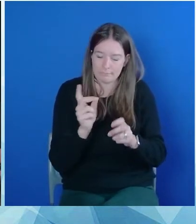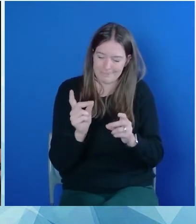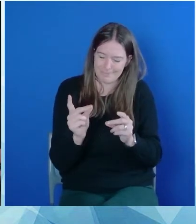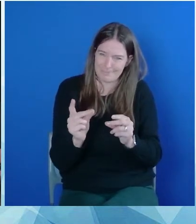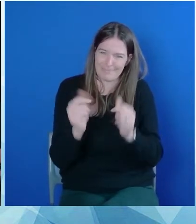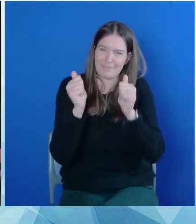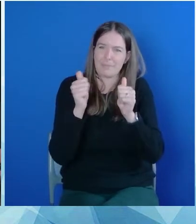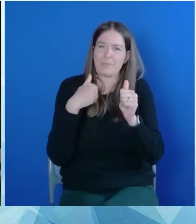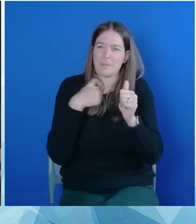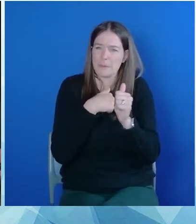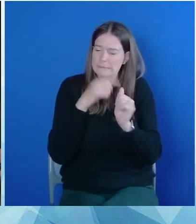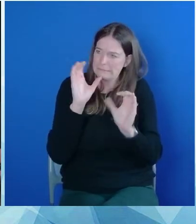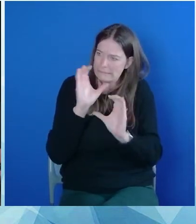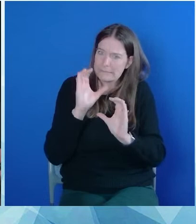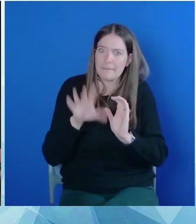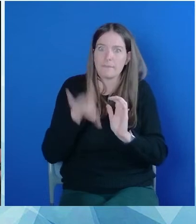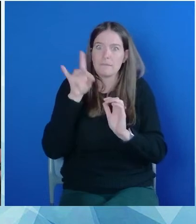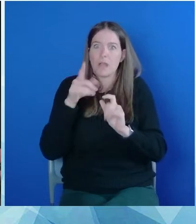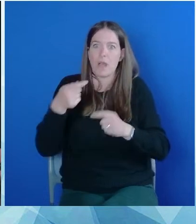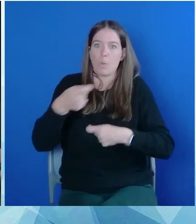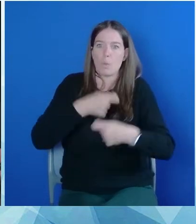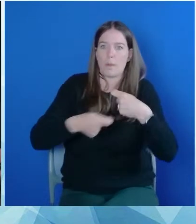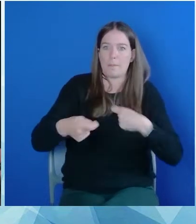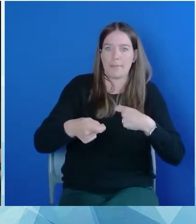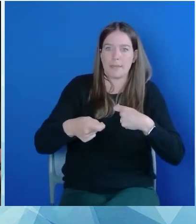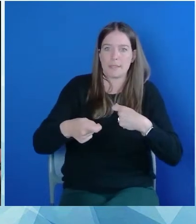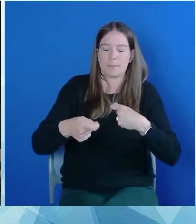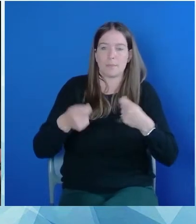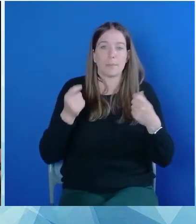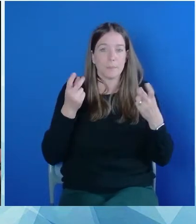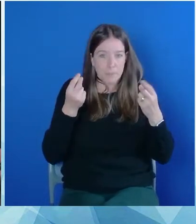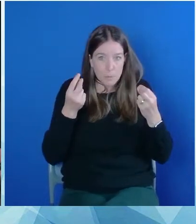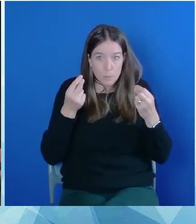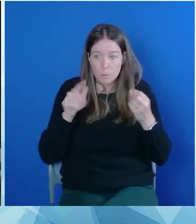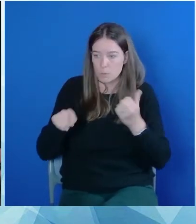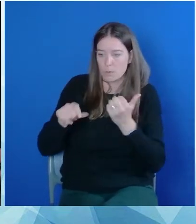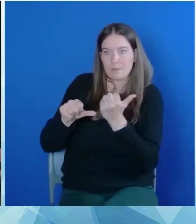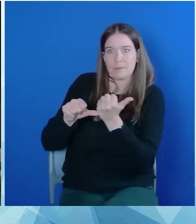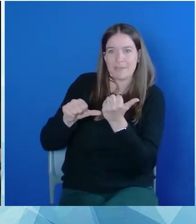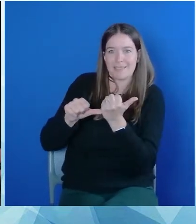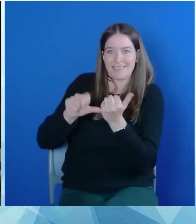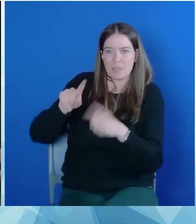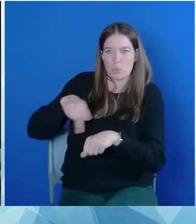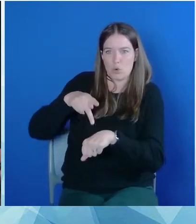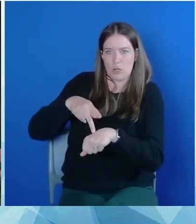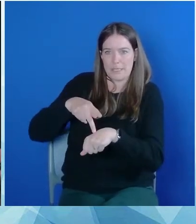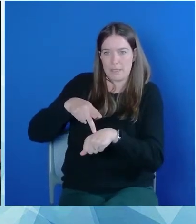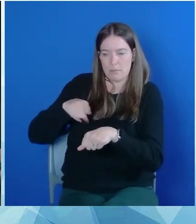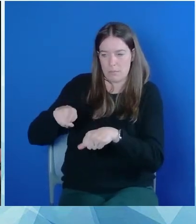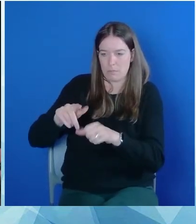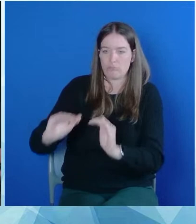replacement by promoting the assistant principal to principal.